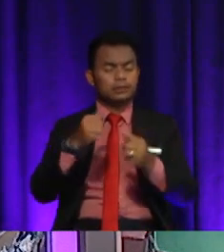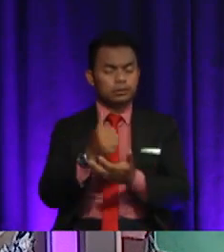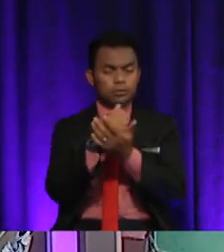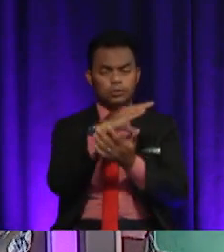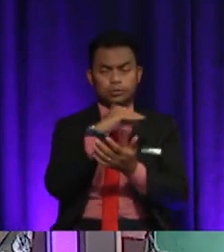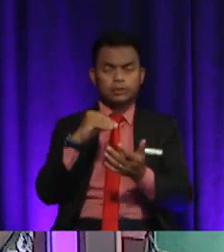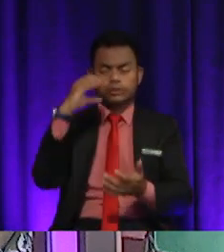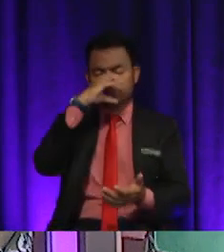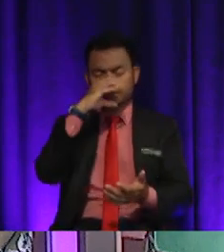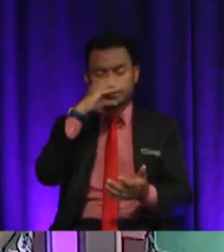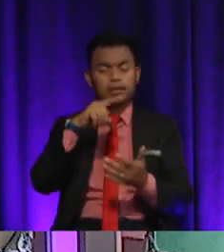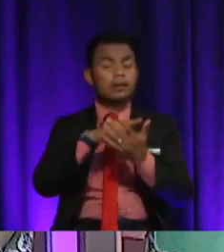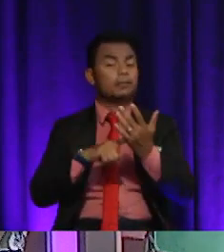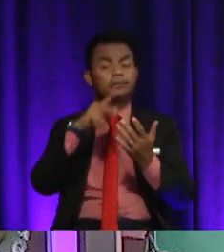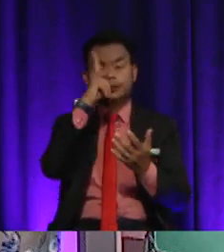question?